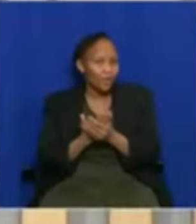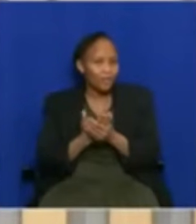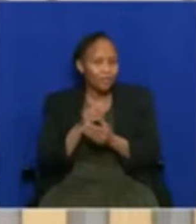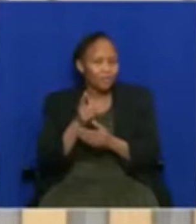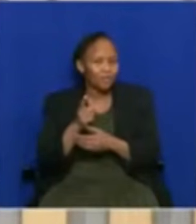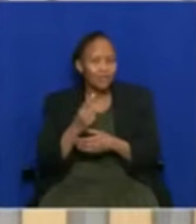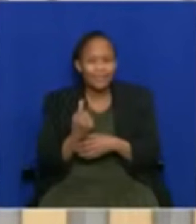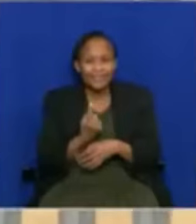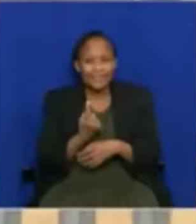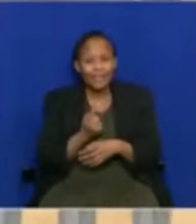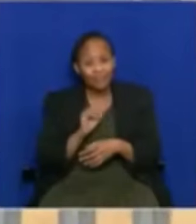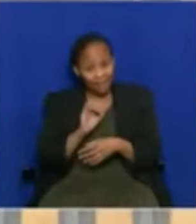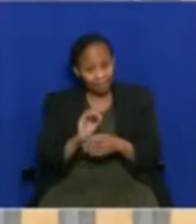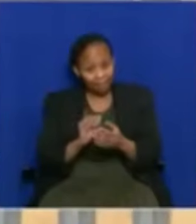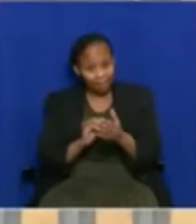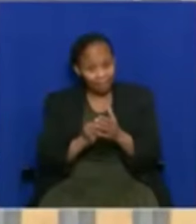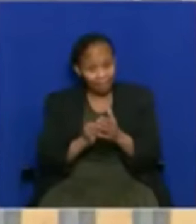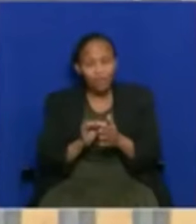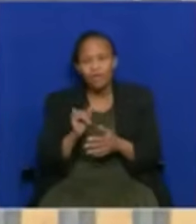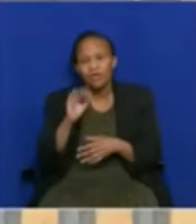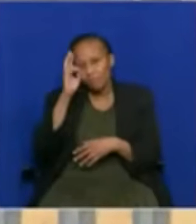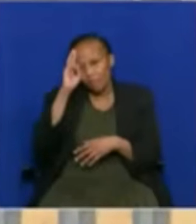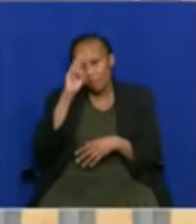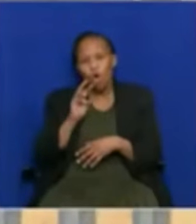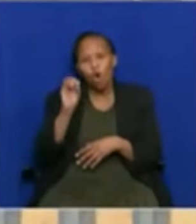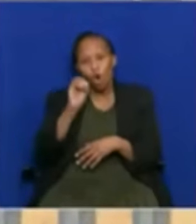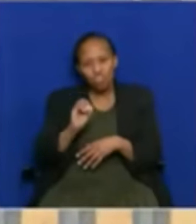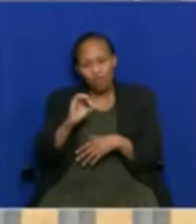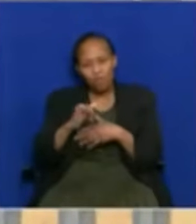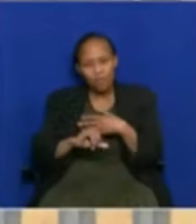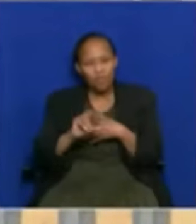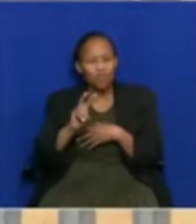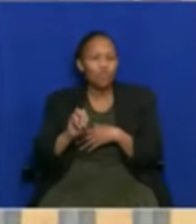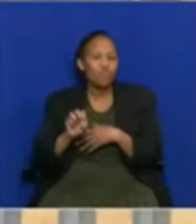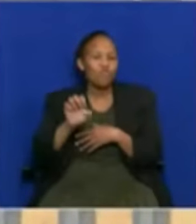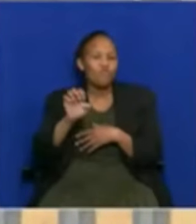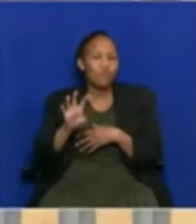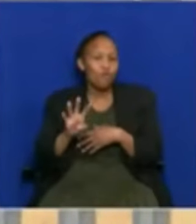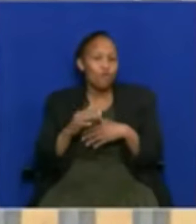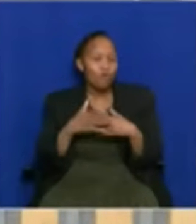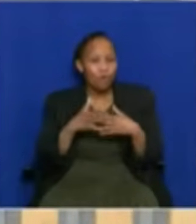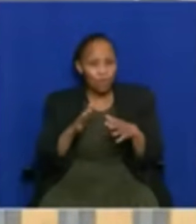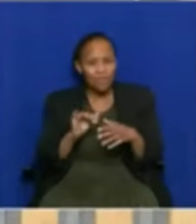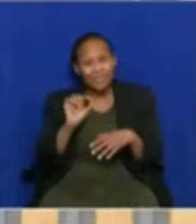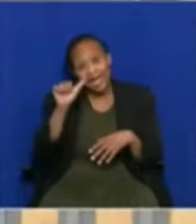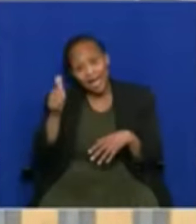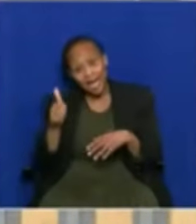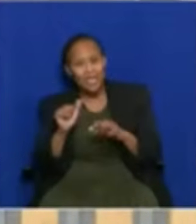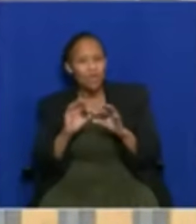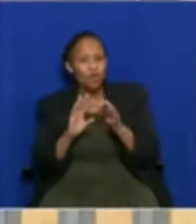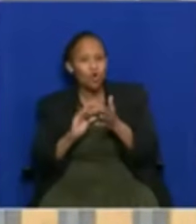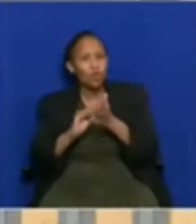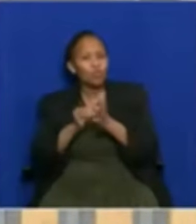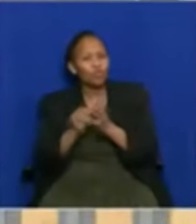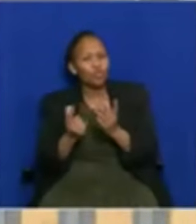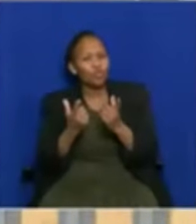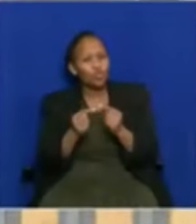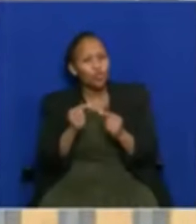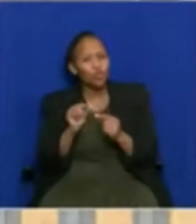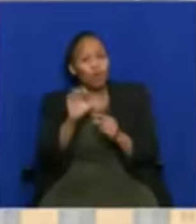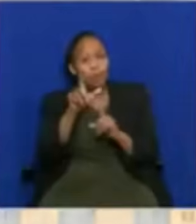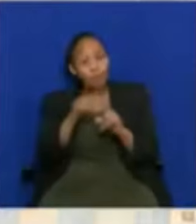in October 2024. Yes, sir. And there's one about nepotism, but it relates to the other